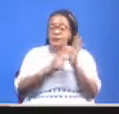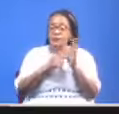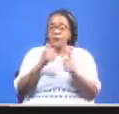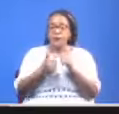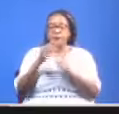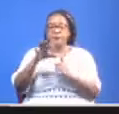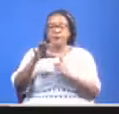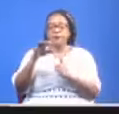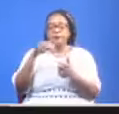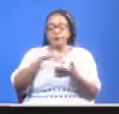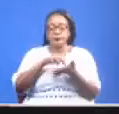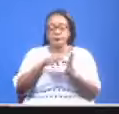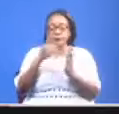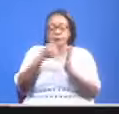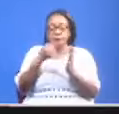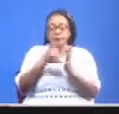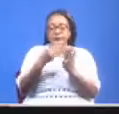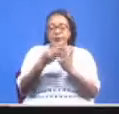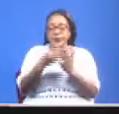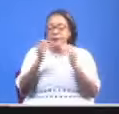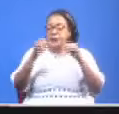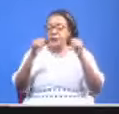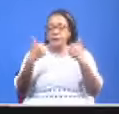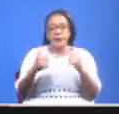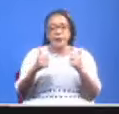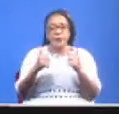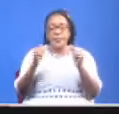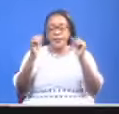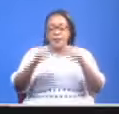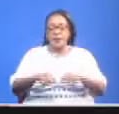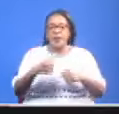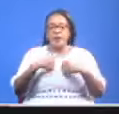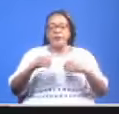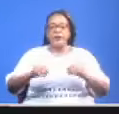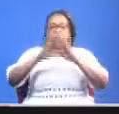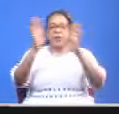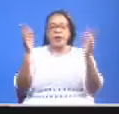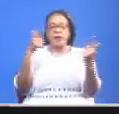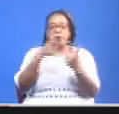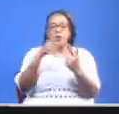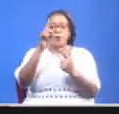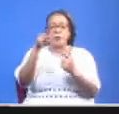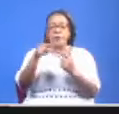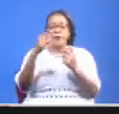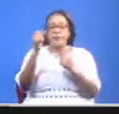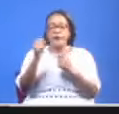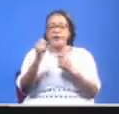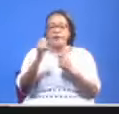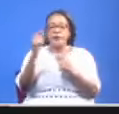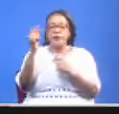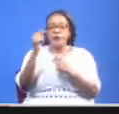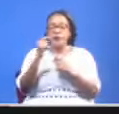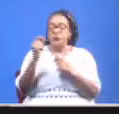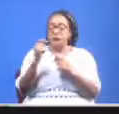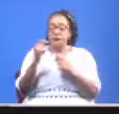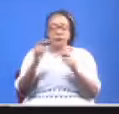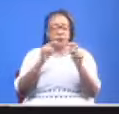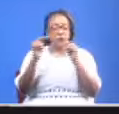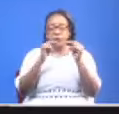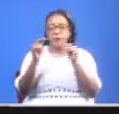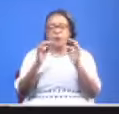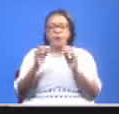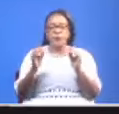include finance, which they've not agreed on. Africa came here with a clear goal that it wants $1.5 trillion non-negotiable,